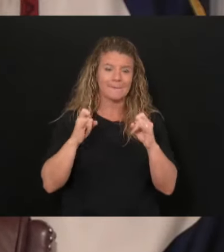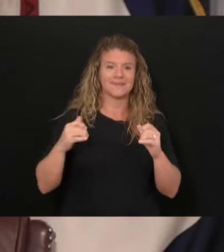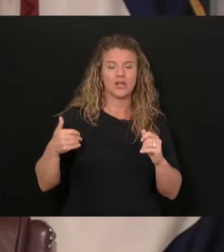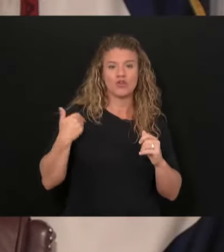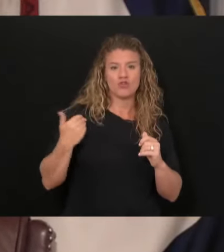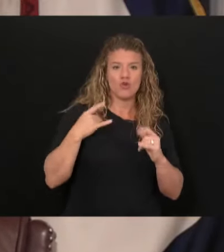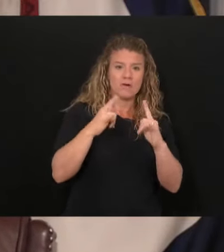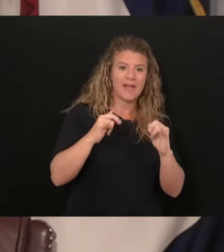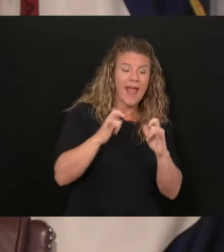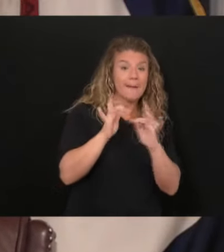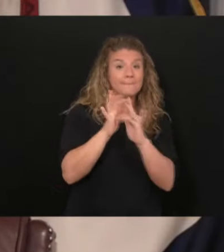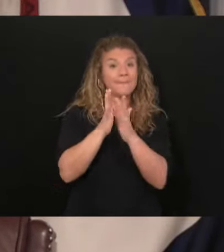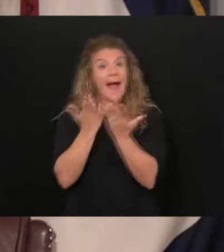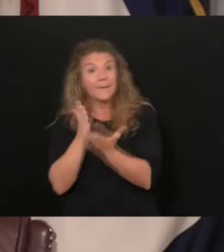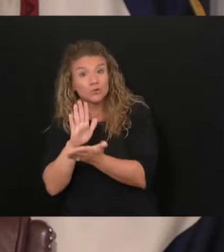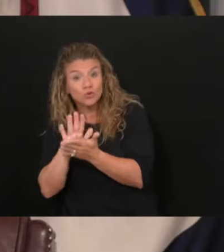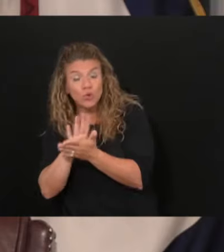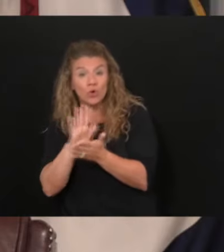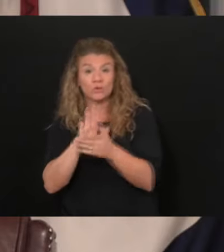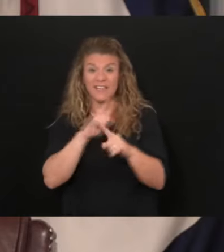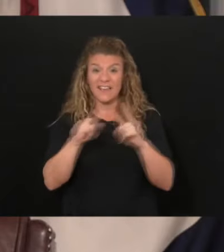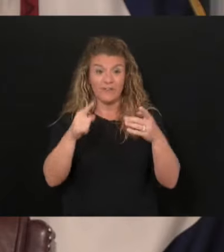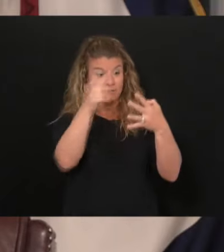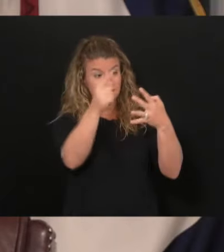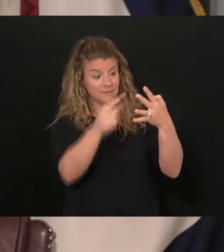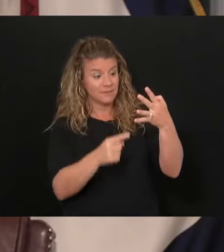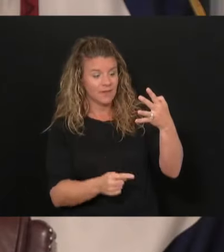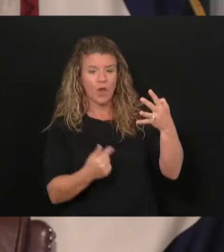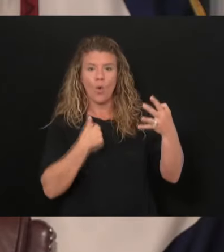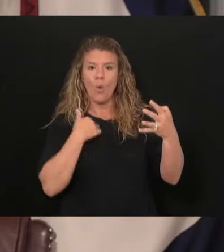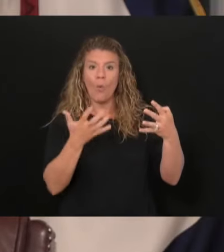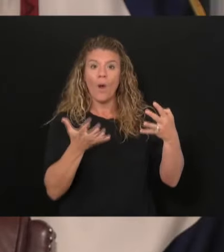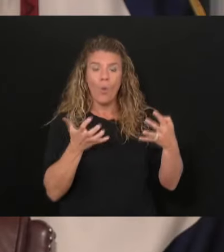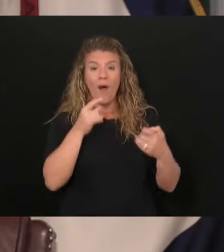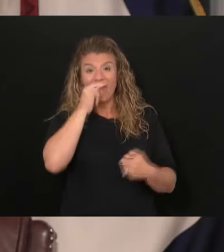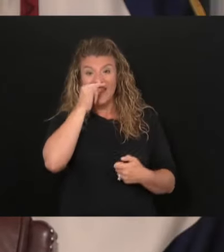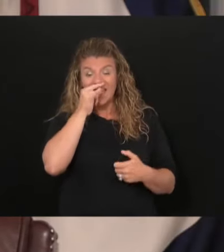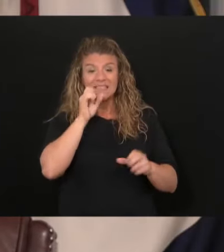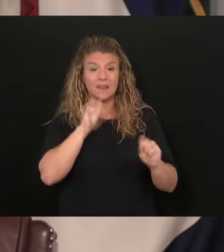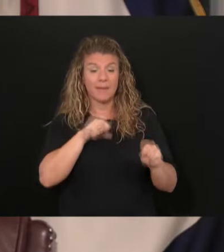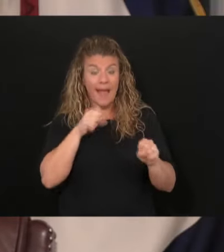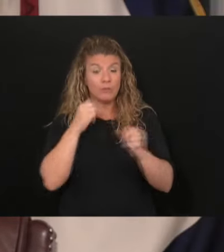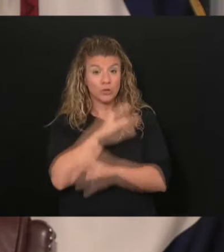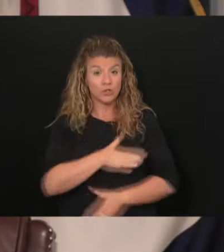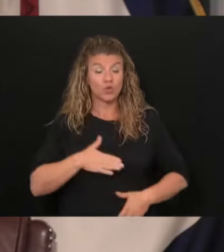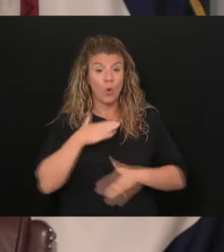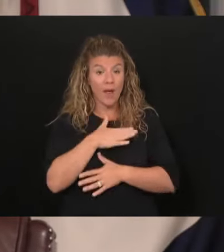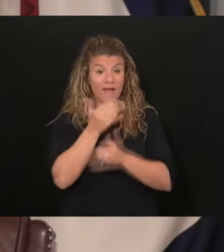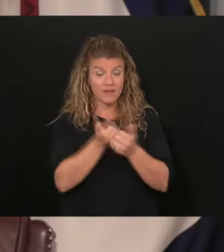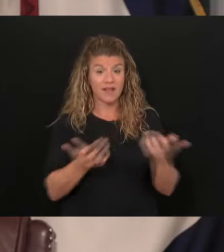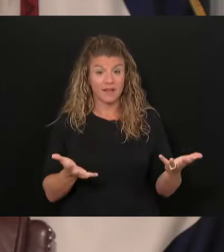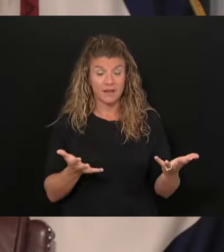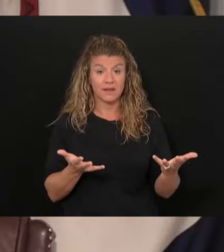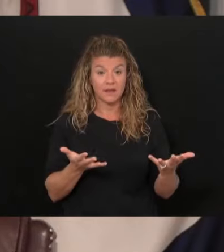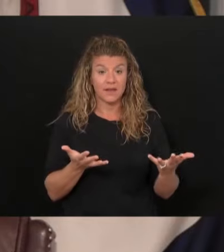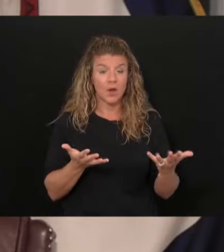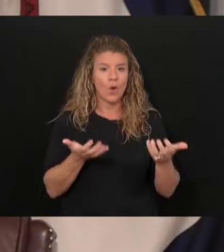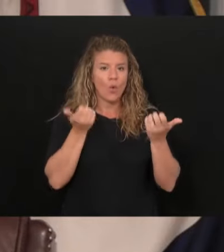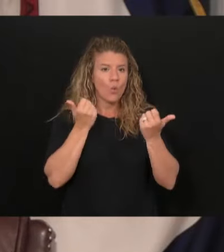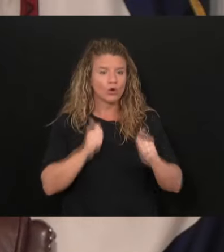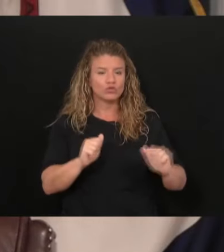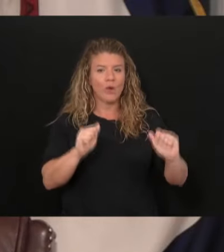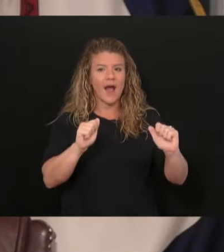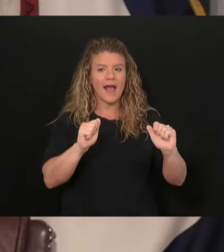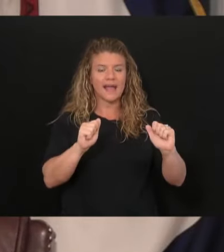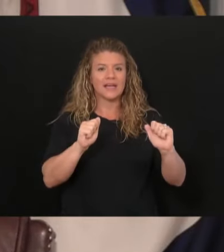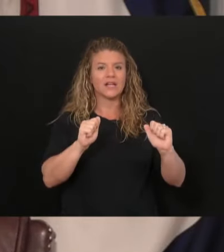and Bible schools and things like that we want our kids to be able to enjoy and everything, and we're trying